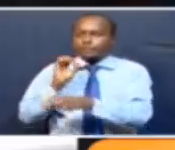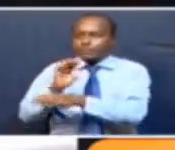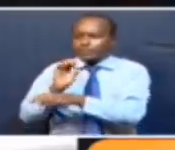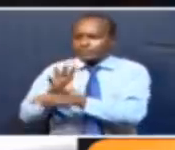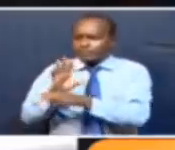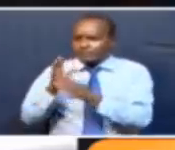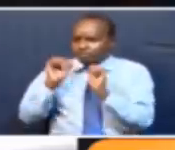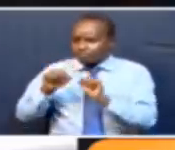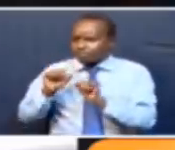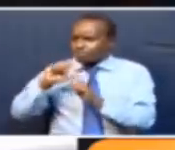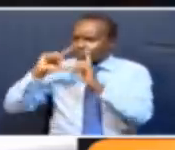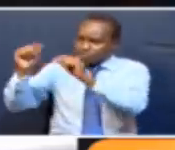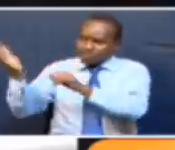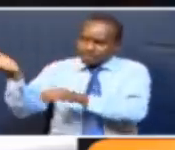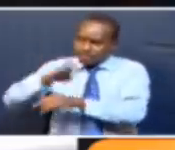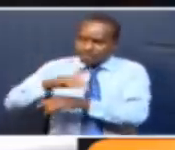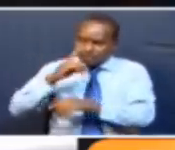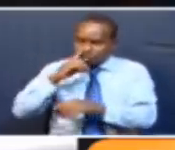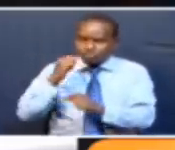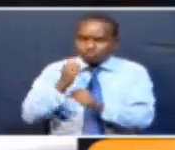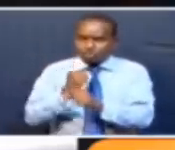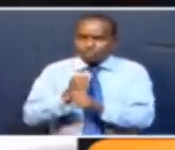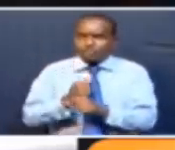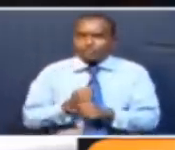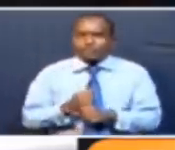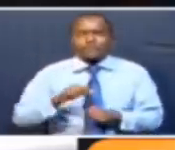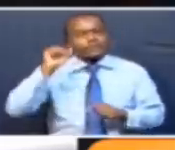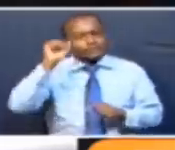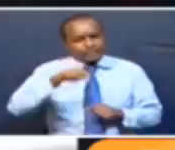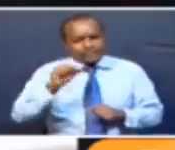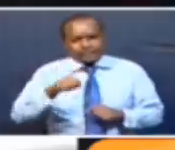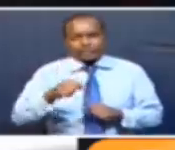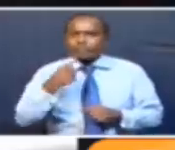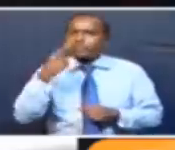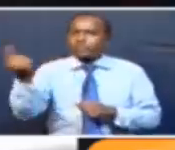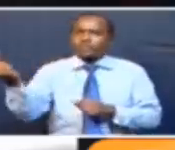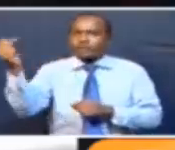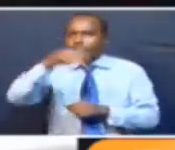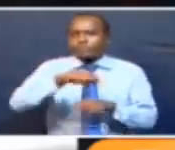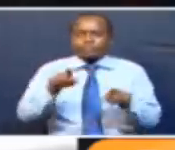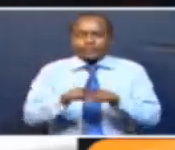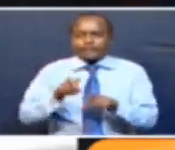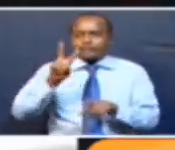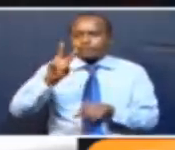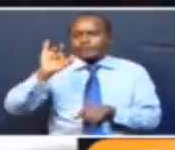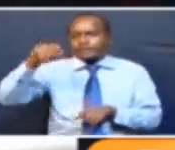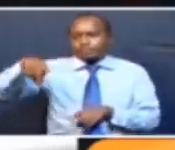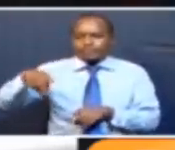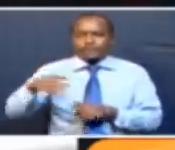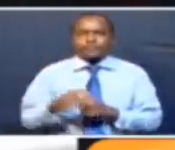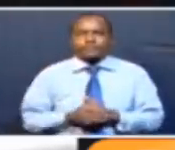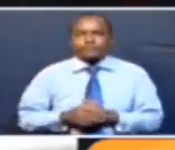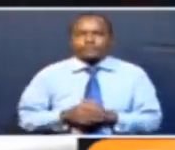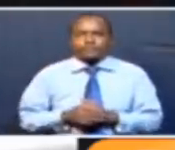come back home, there's a job waiting for you? Exactly, like a VIP, so that he's given a